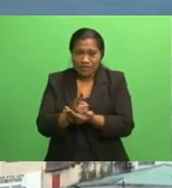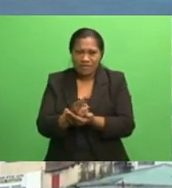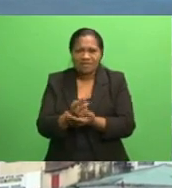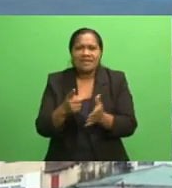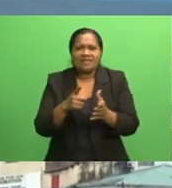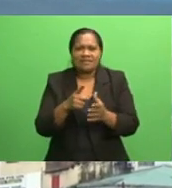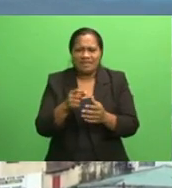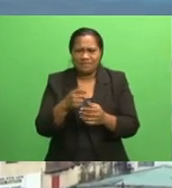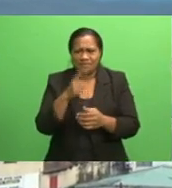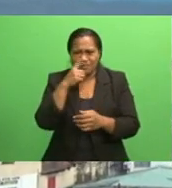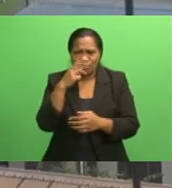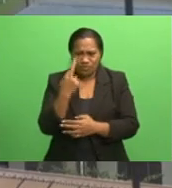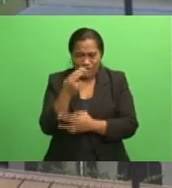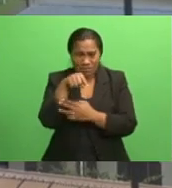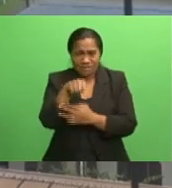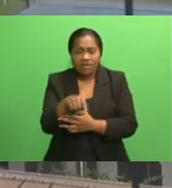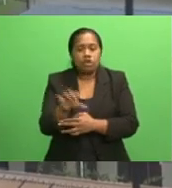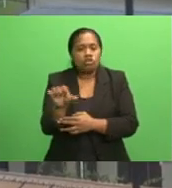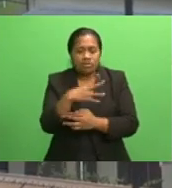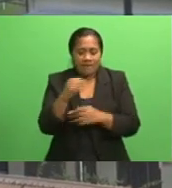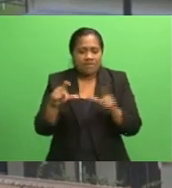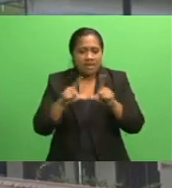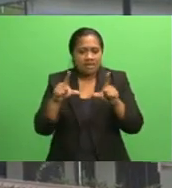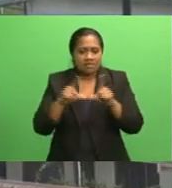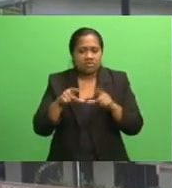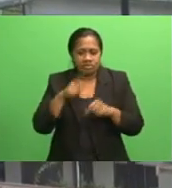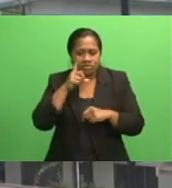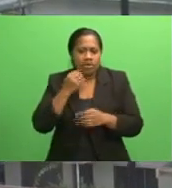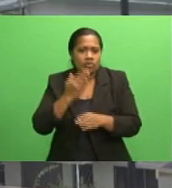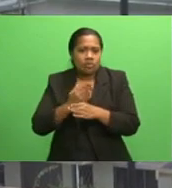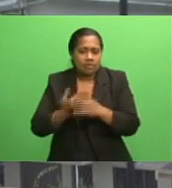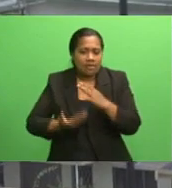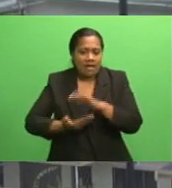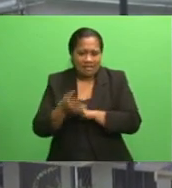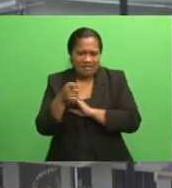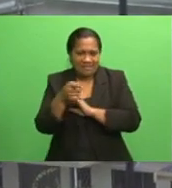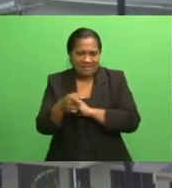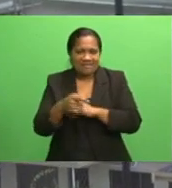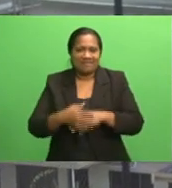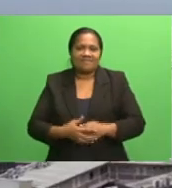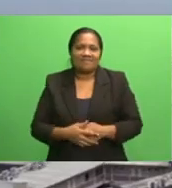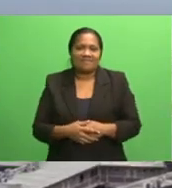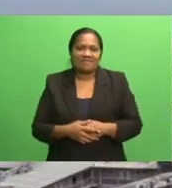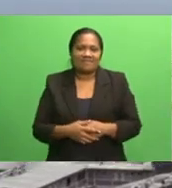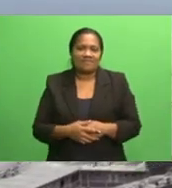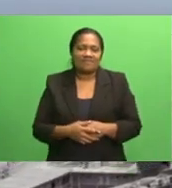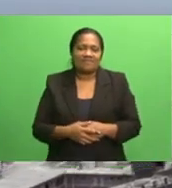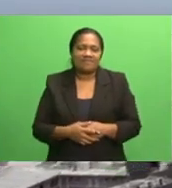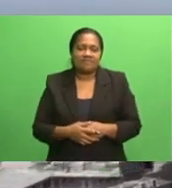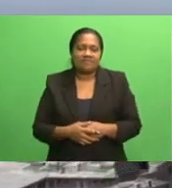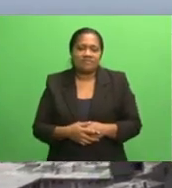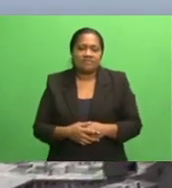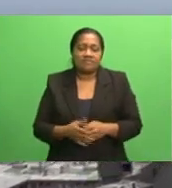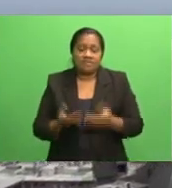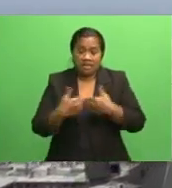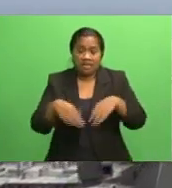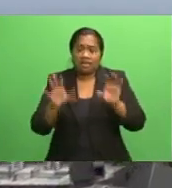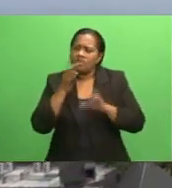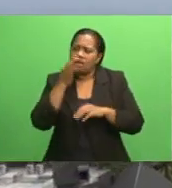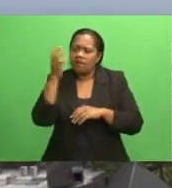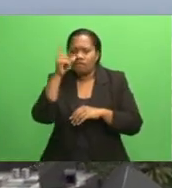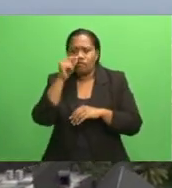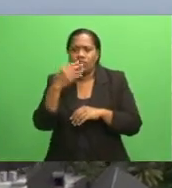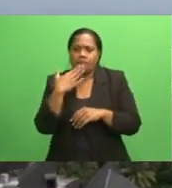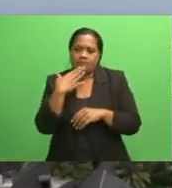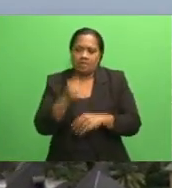salesperson to operate under that particular agent. The council is urging Fijians to